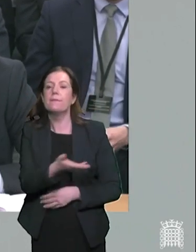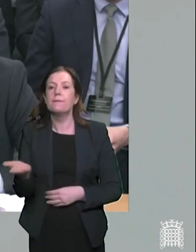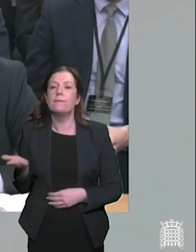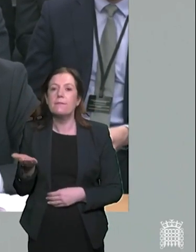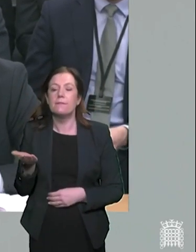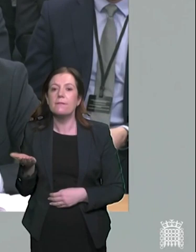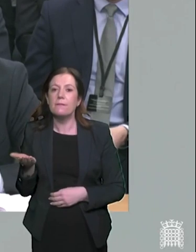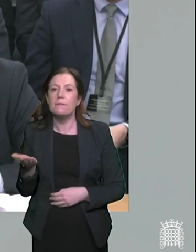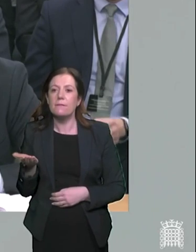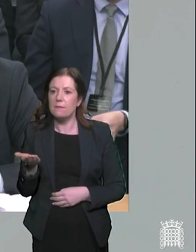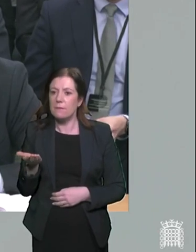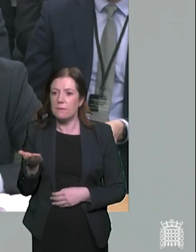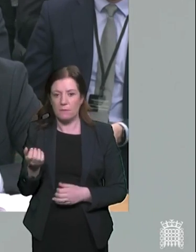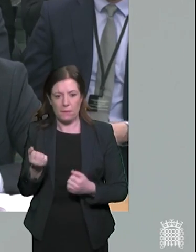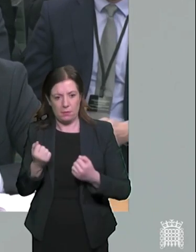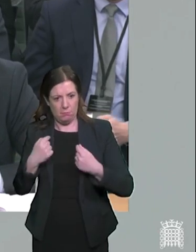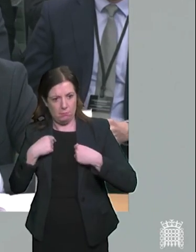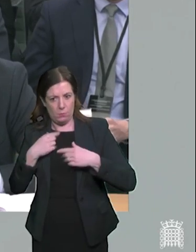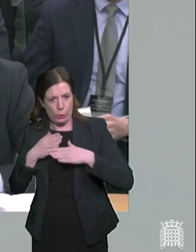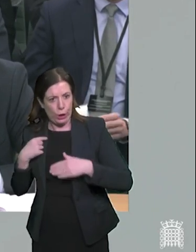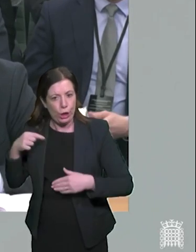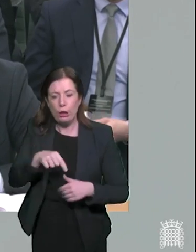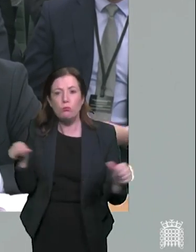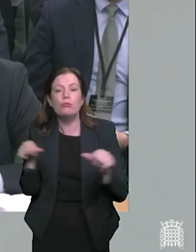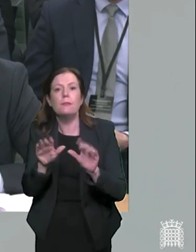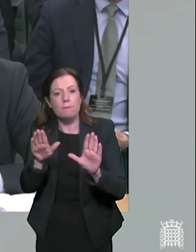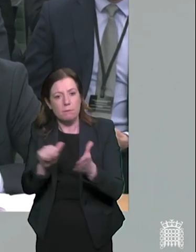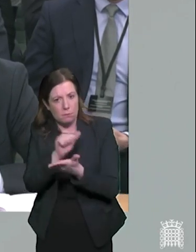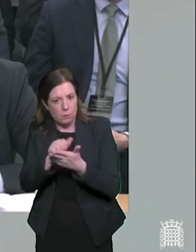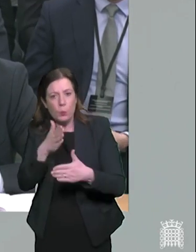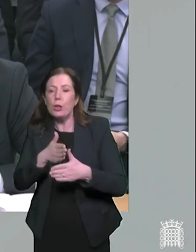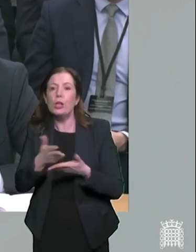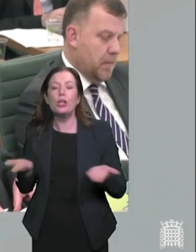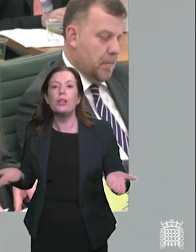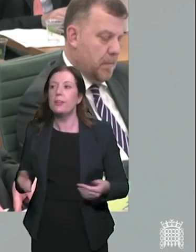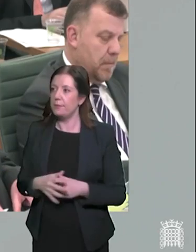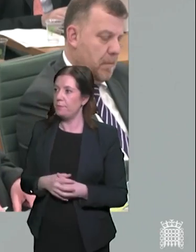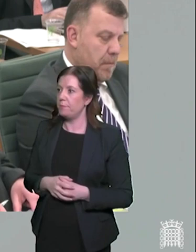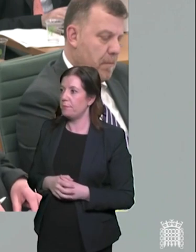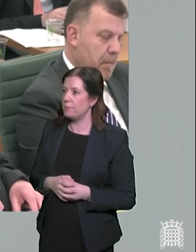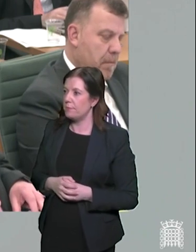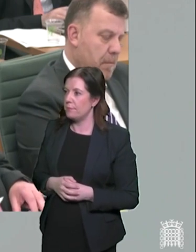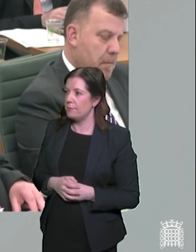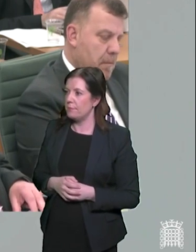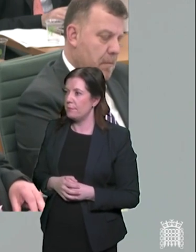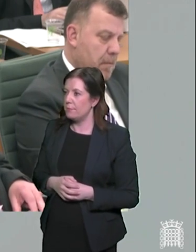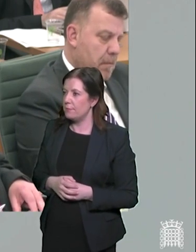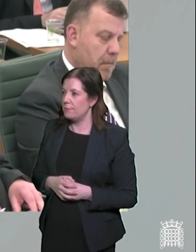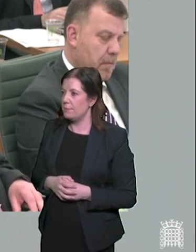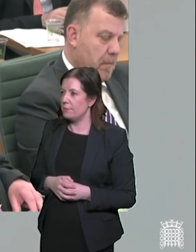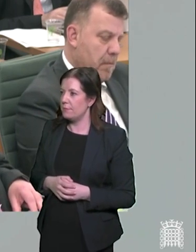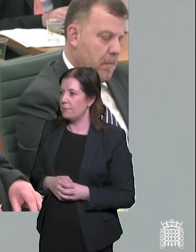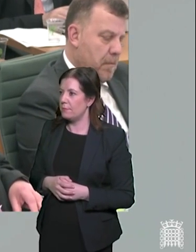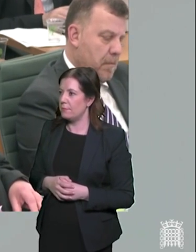a proper use of my time, even if it was only brief. Would you agree with the description of the gathering